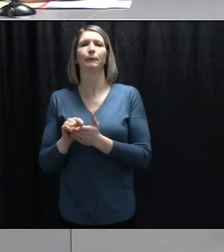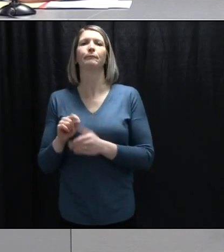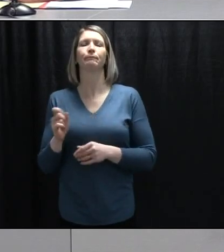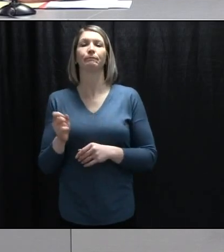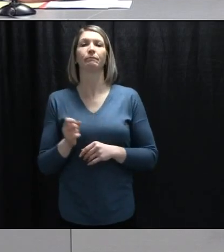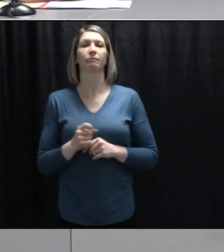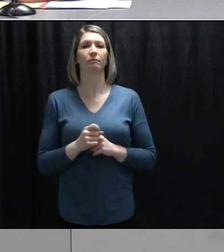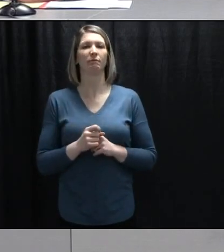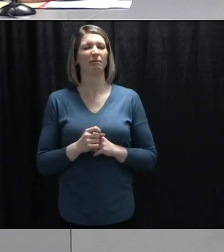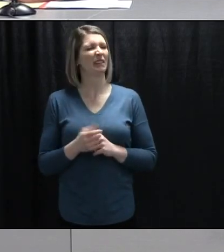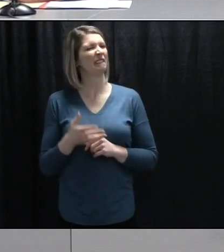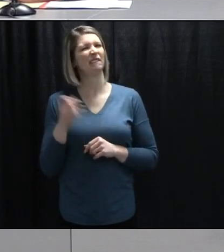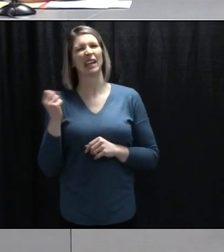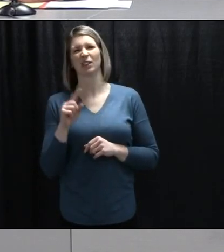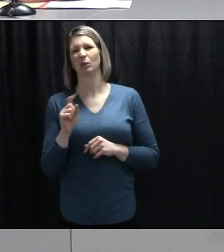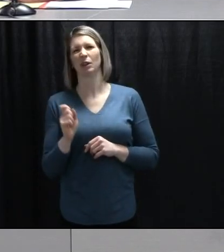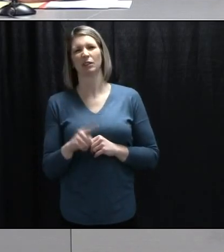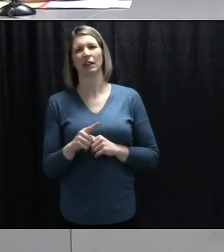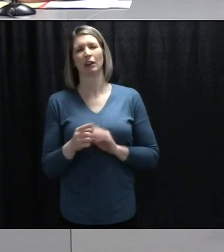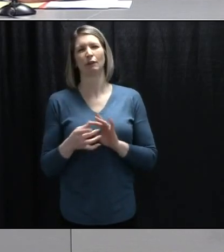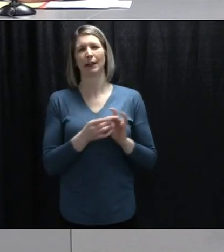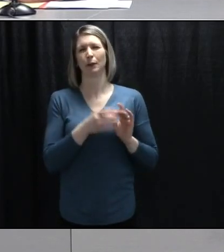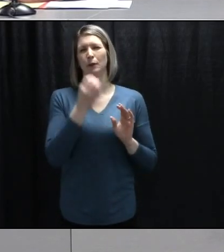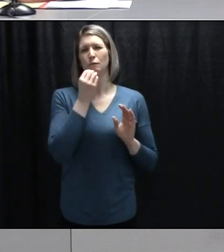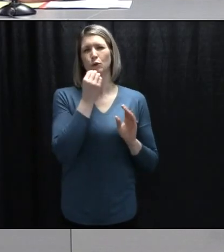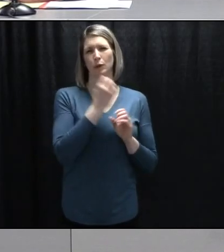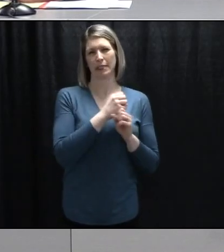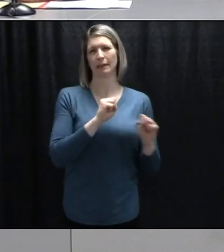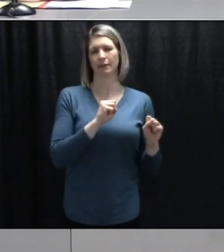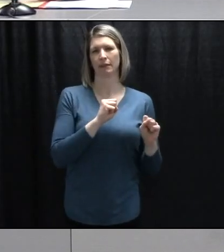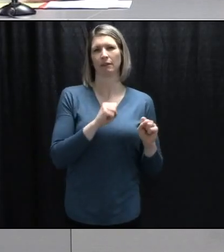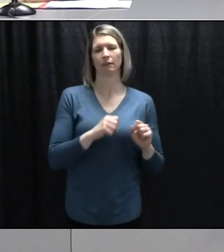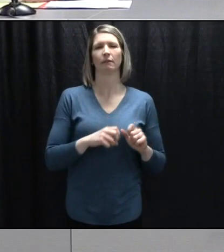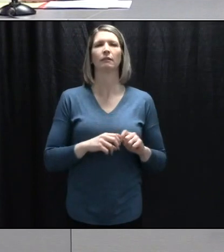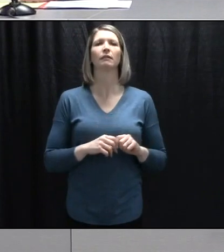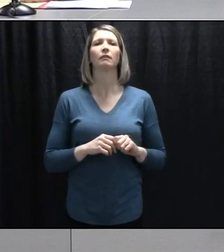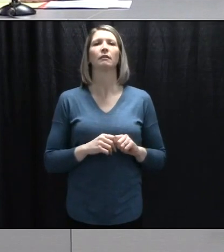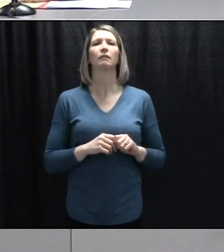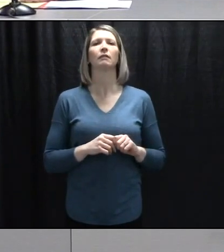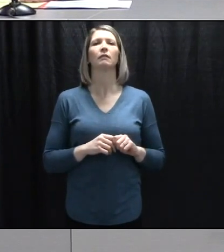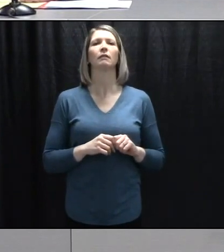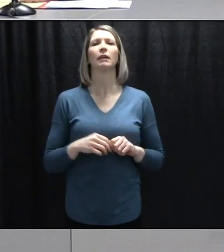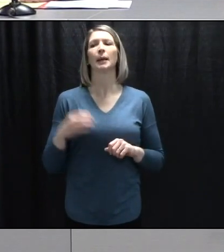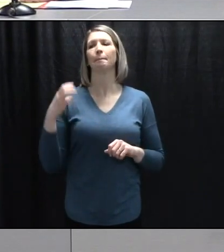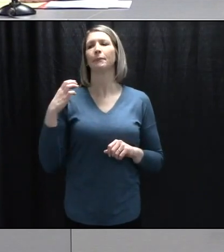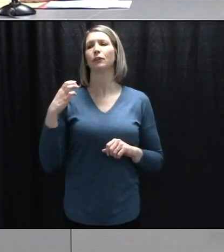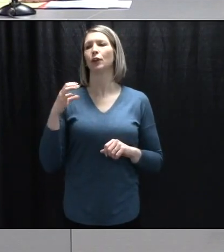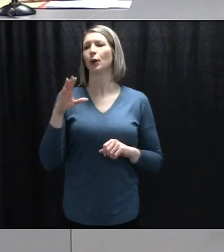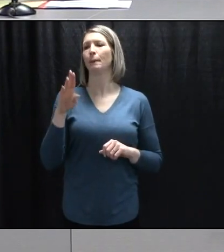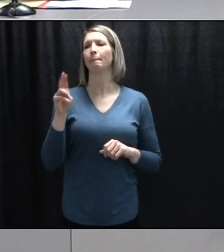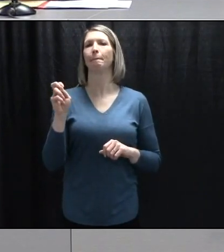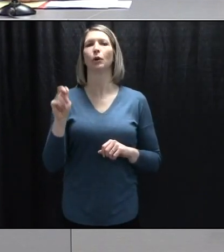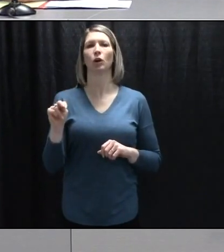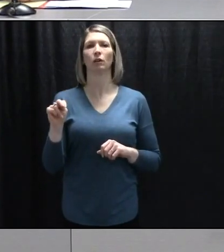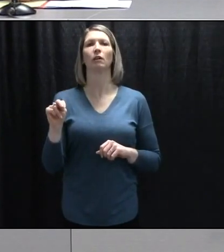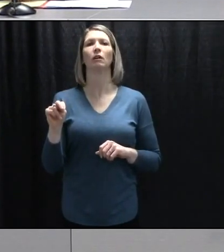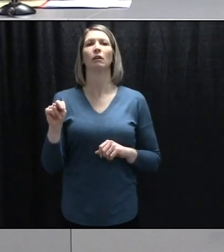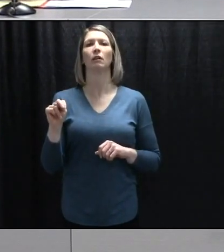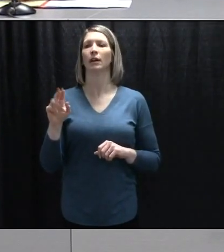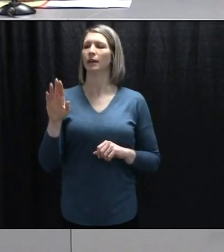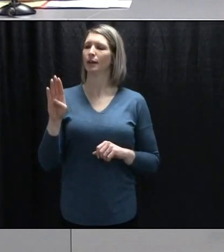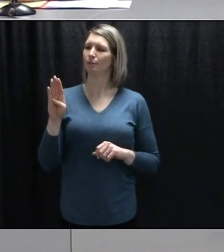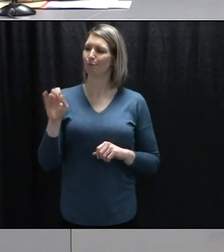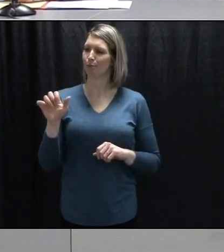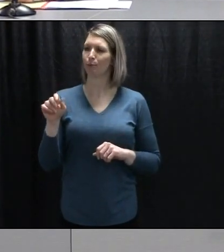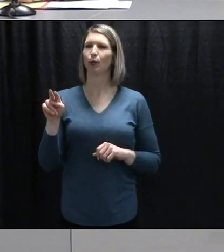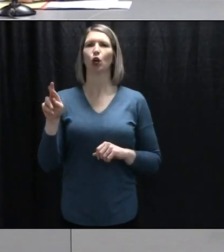Just a super quick question about food security. We've seen Minister Byrne talk about the fact that milk has been